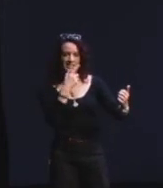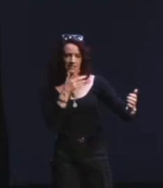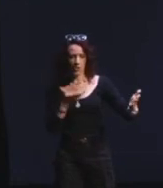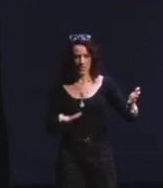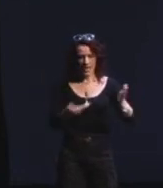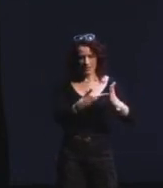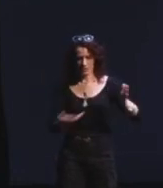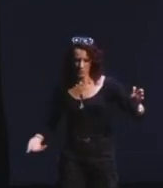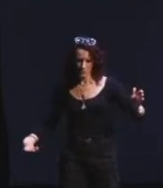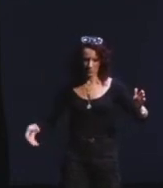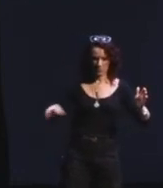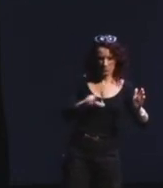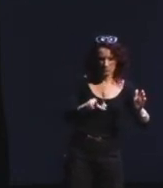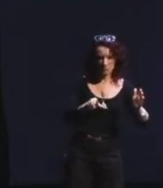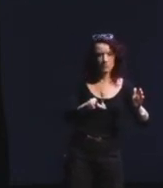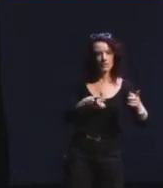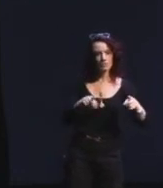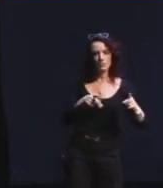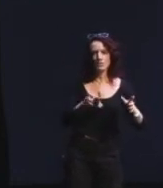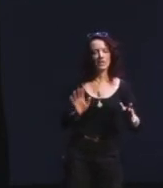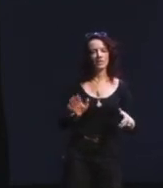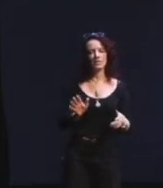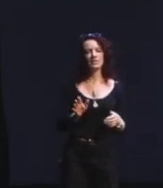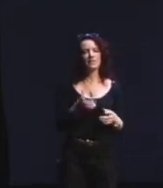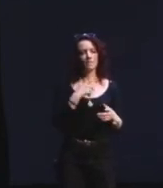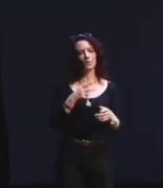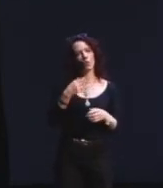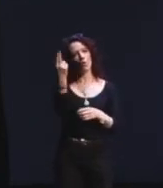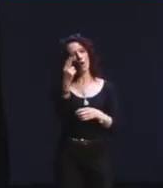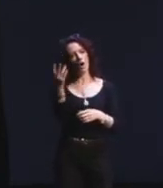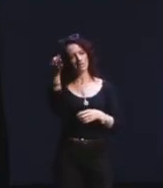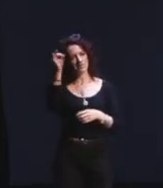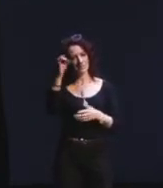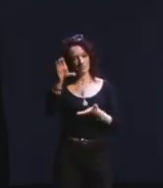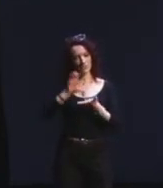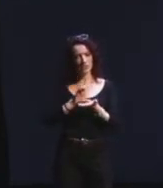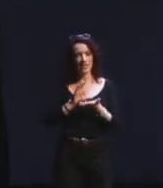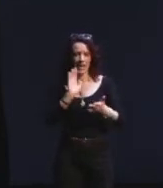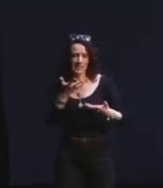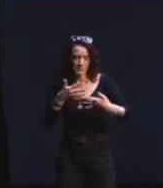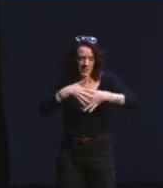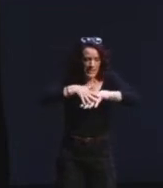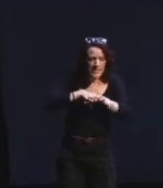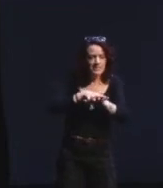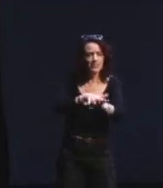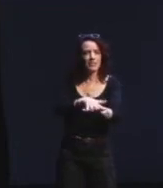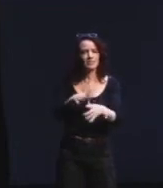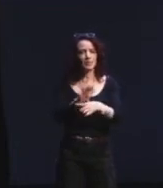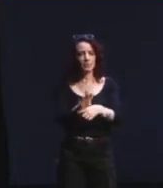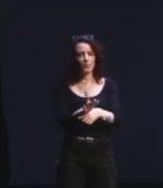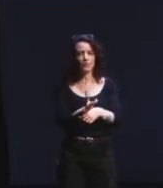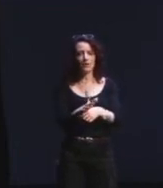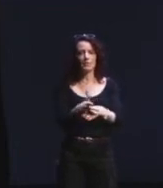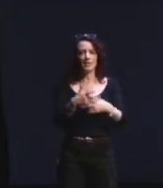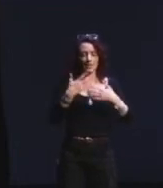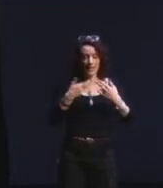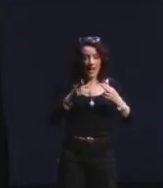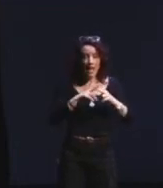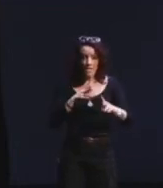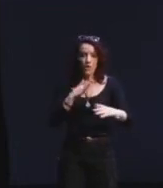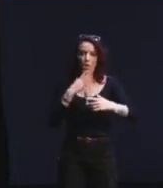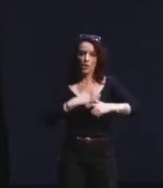It is not something that you can just stick on so that you get your Arts Council funding. It has to be integrated into your programs if you are going to be having that long-term